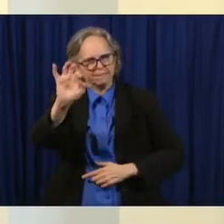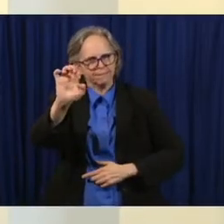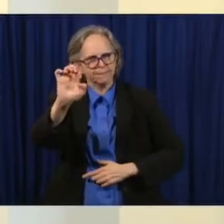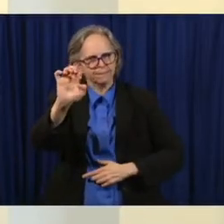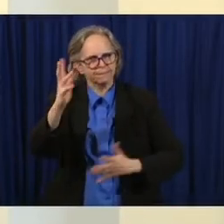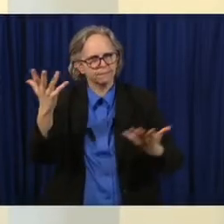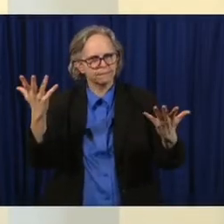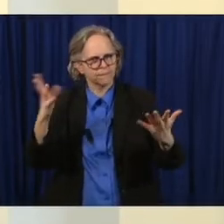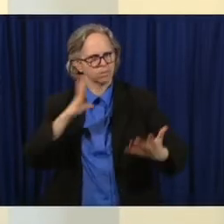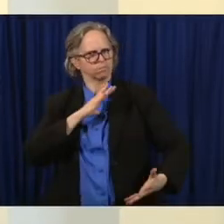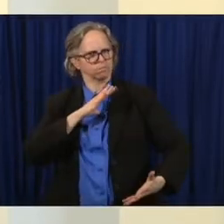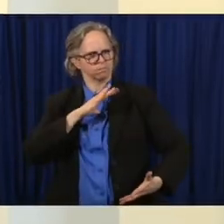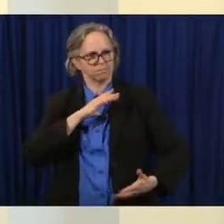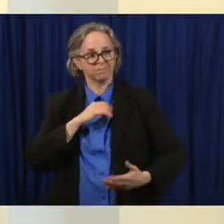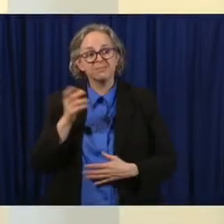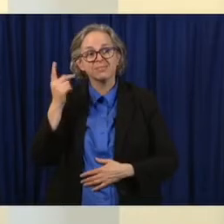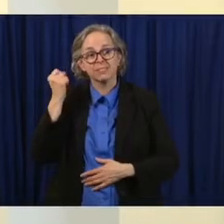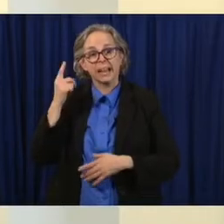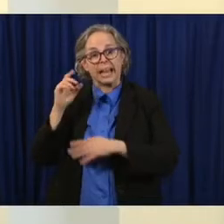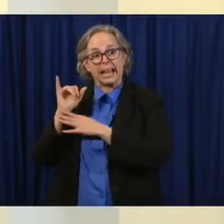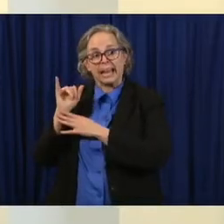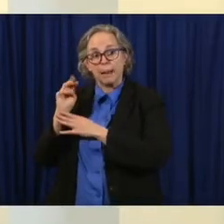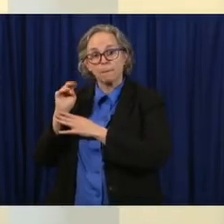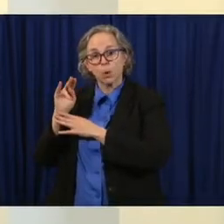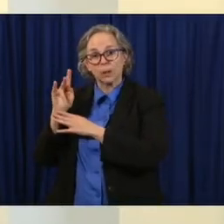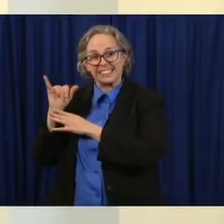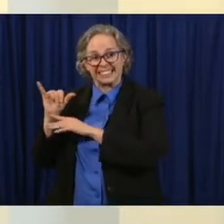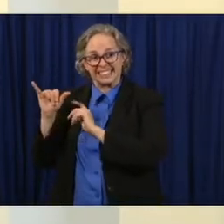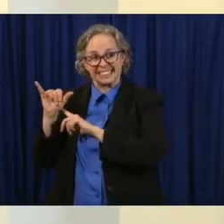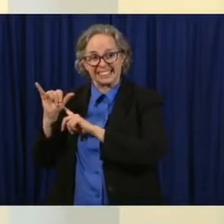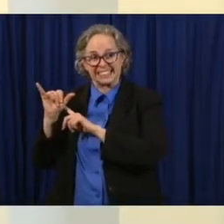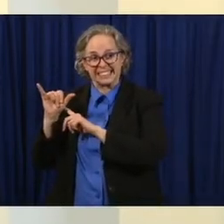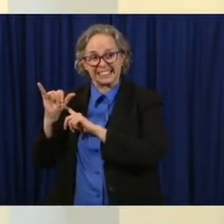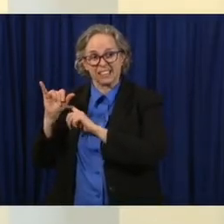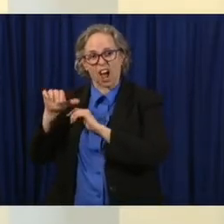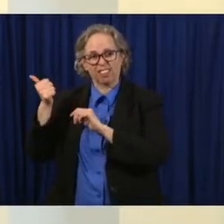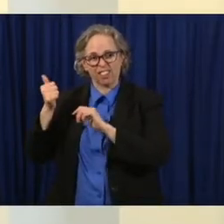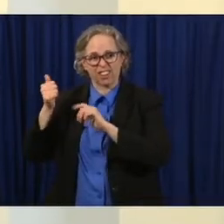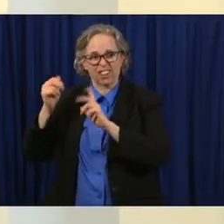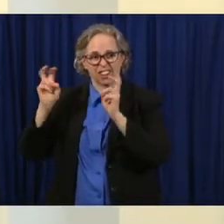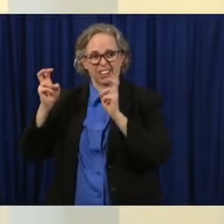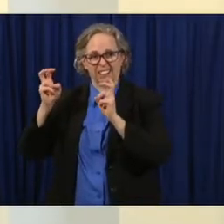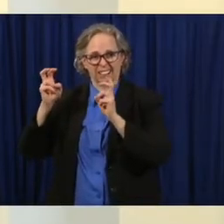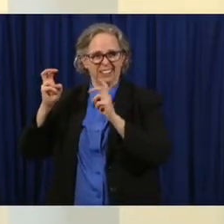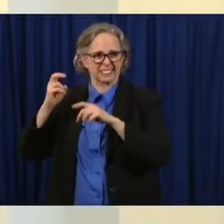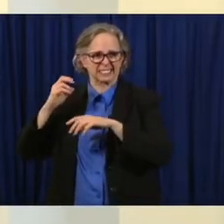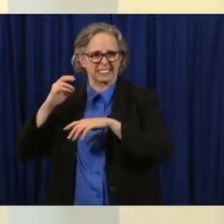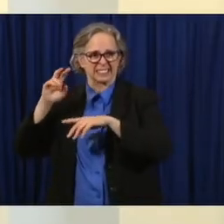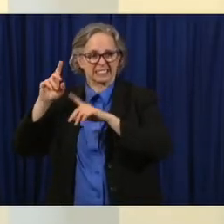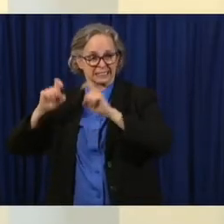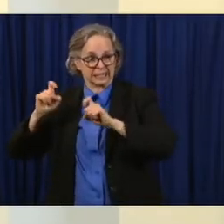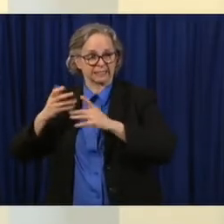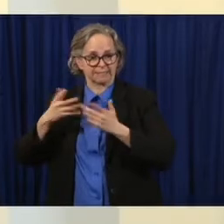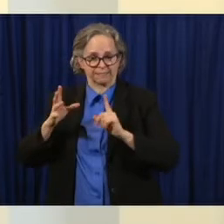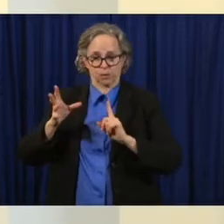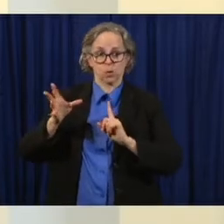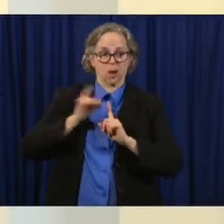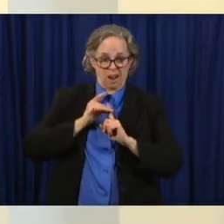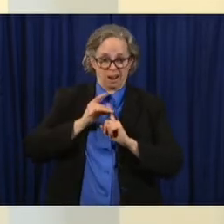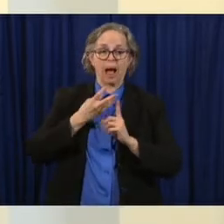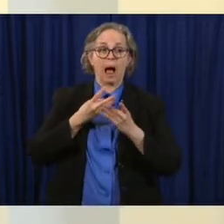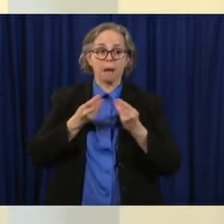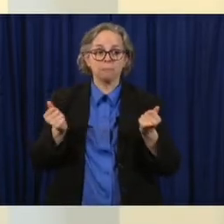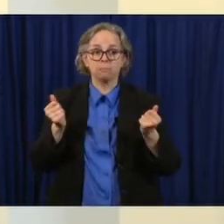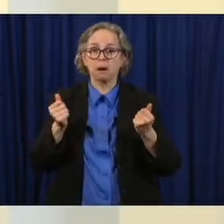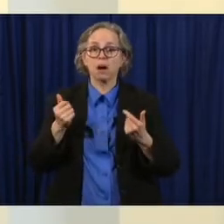Immunity, typically in a viral infection, is another way that happens. If you are actually immune, you've had a disease and you've recovered,